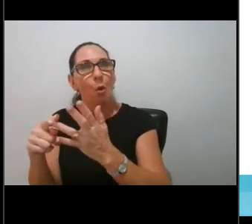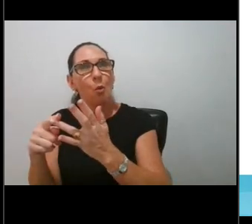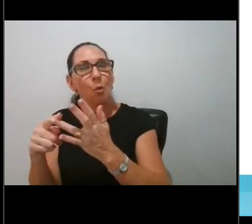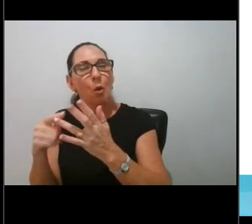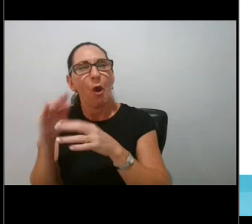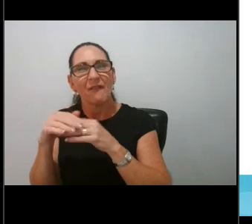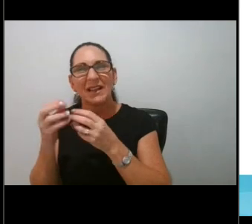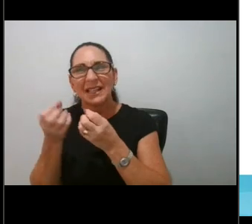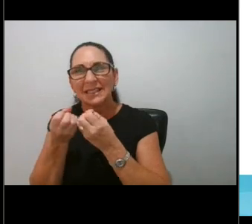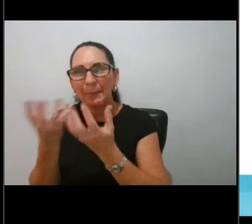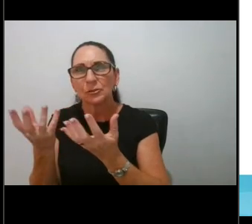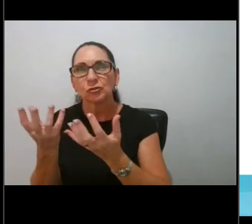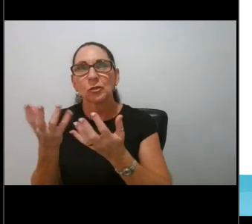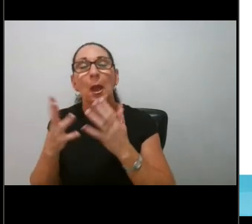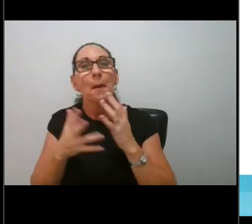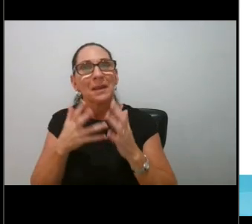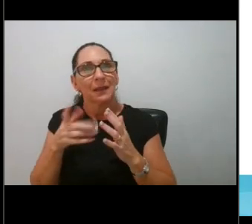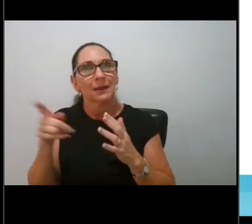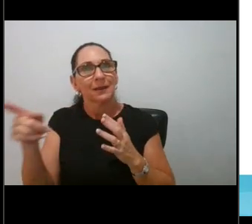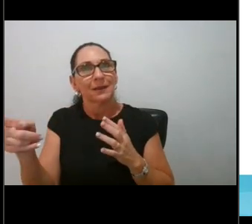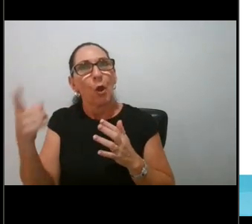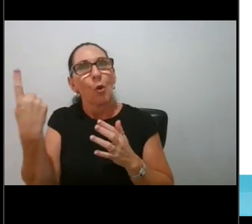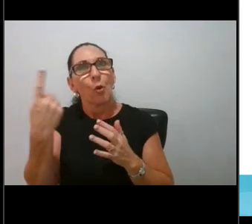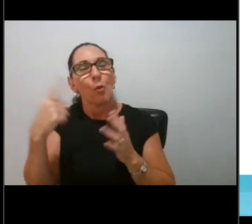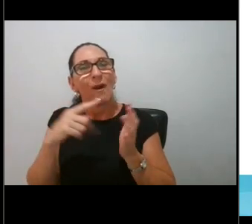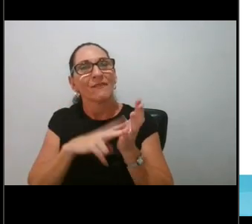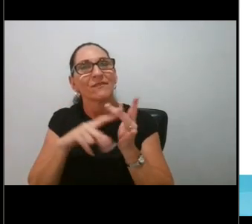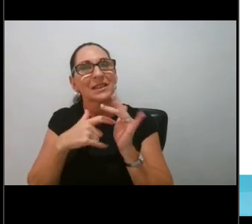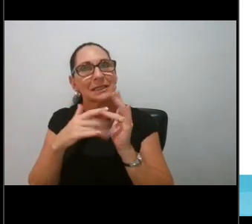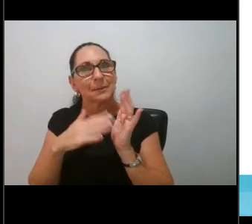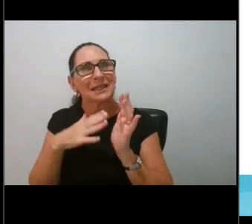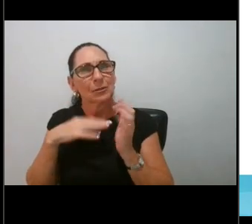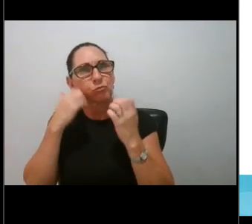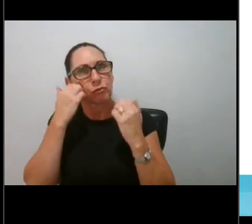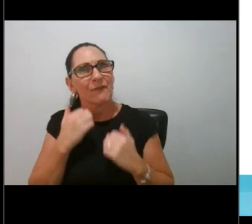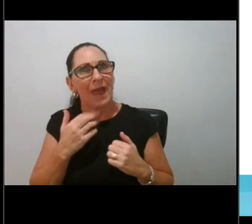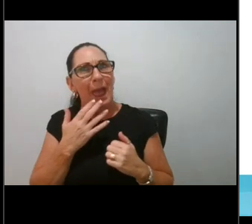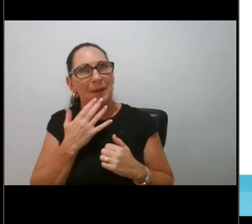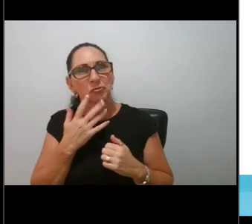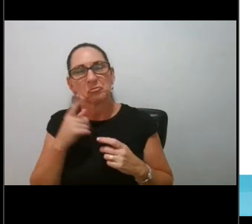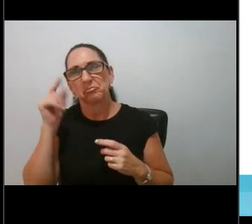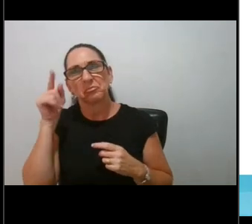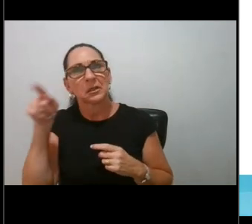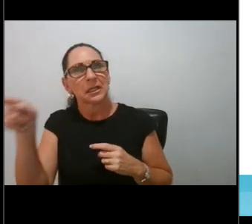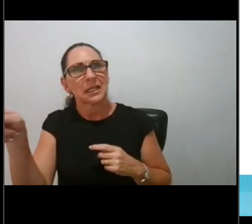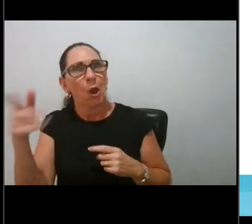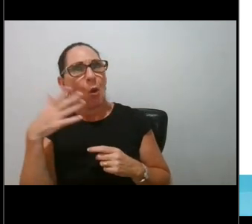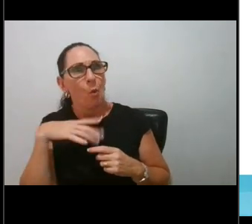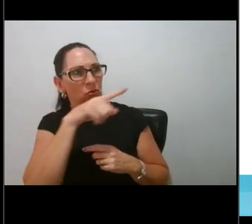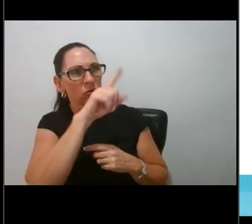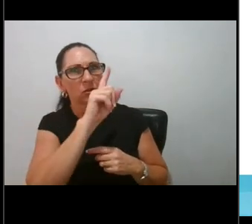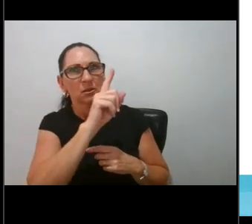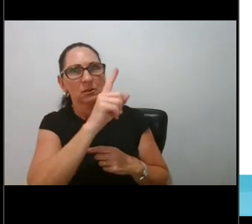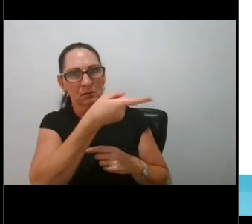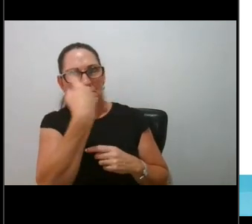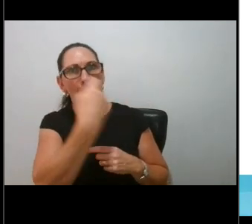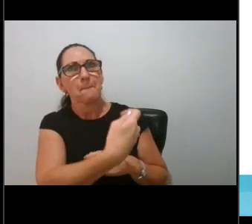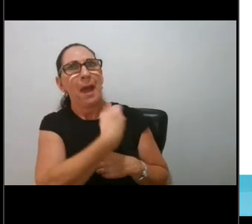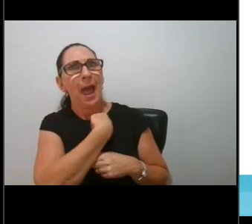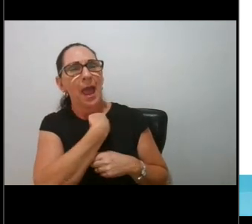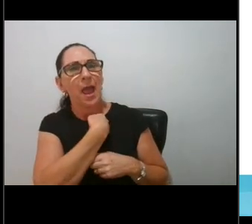to substantiate that. So if someone's wanting a restitution payment for an actual expense, then we'd ask